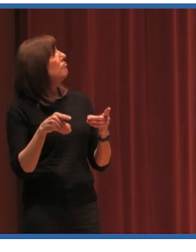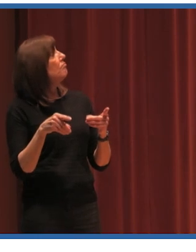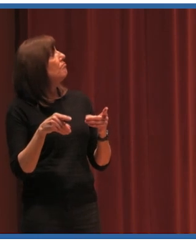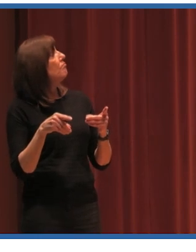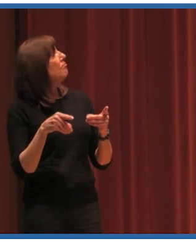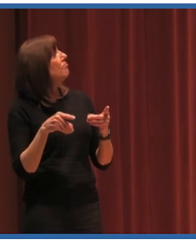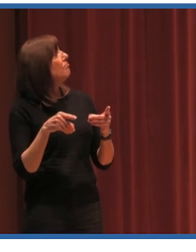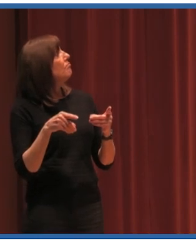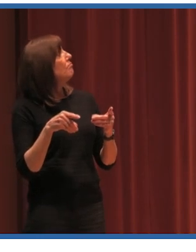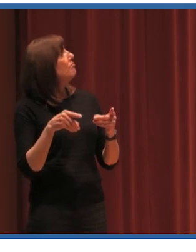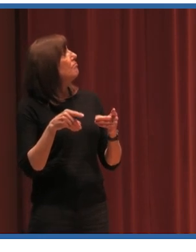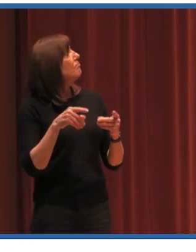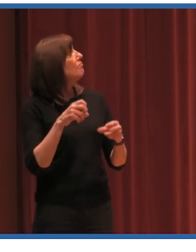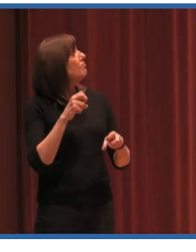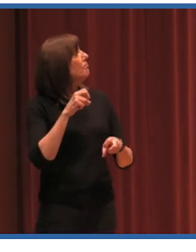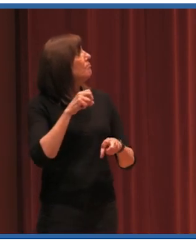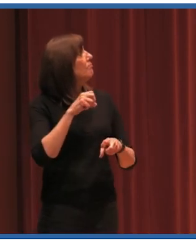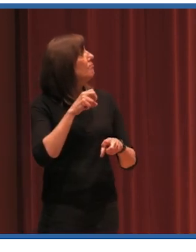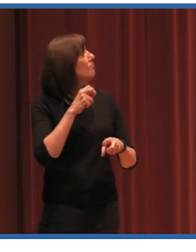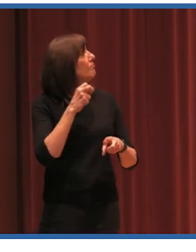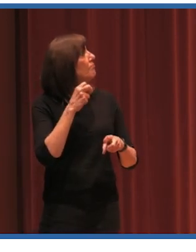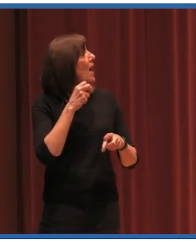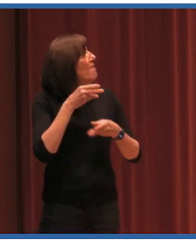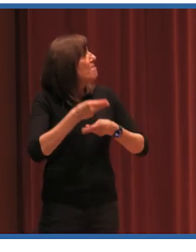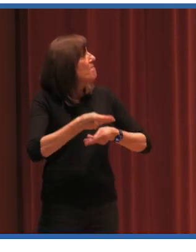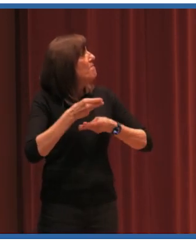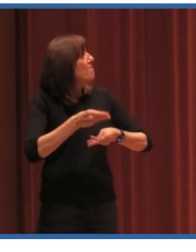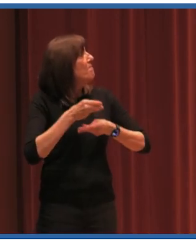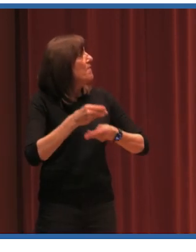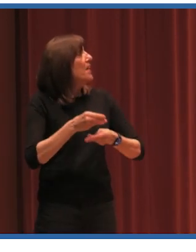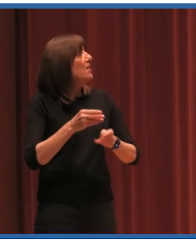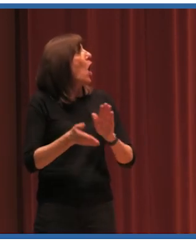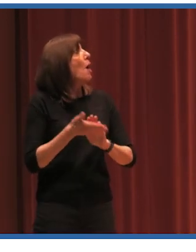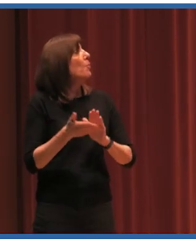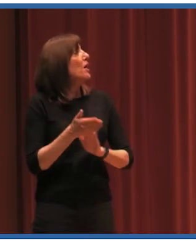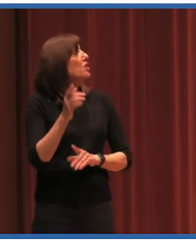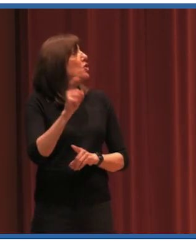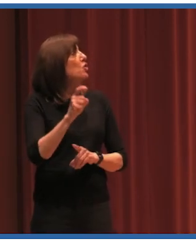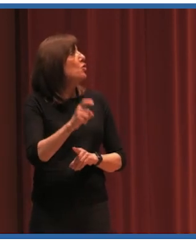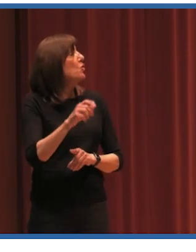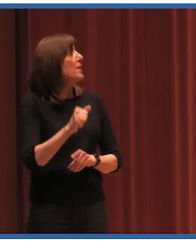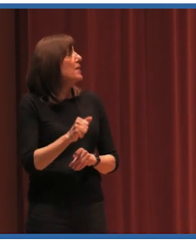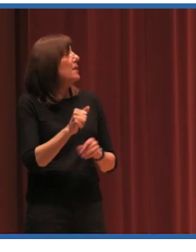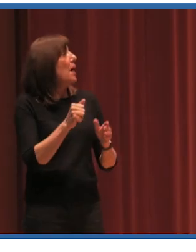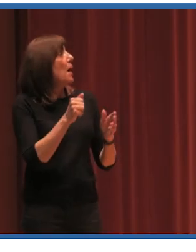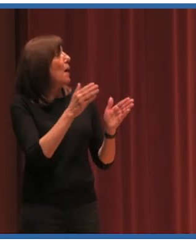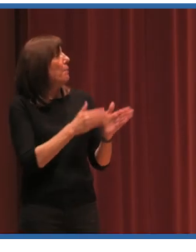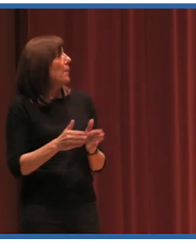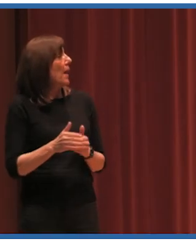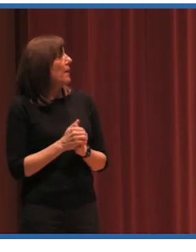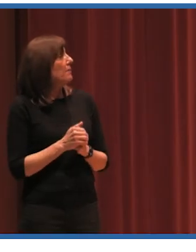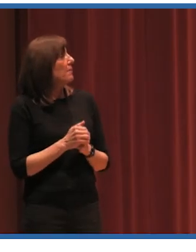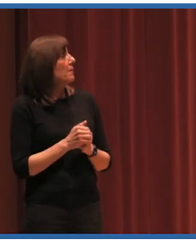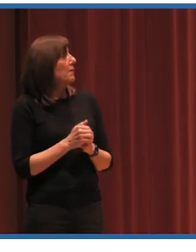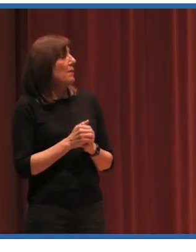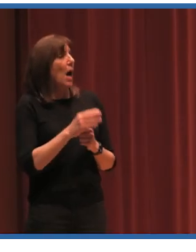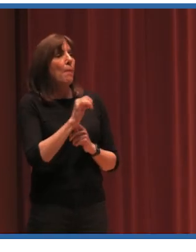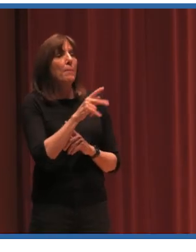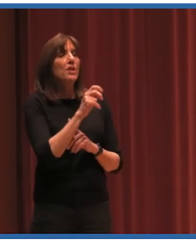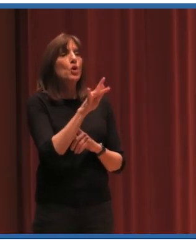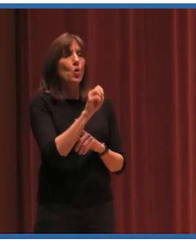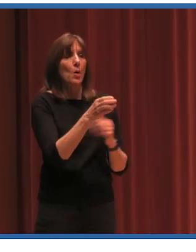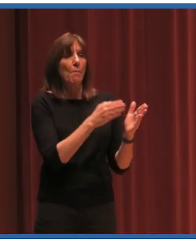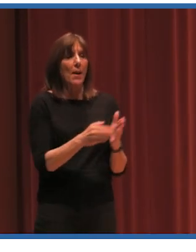management plan. But what's funny about it is they have these plans, and those plans just sit in county offices, and they're not really